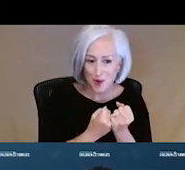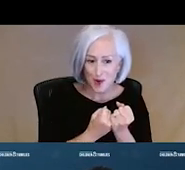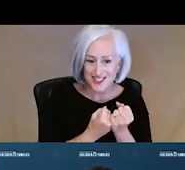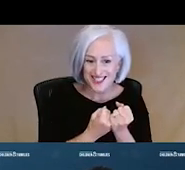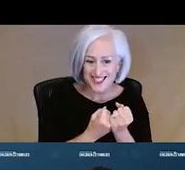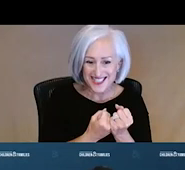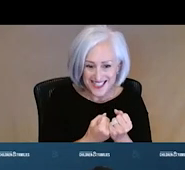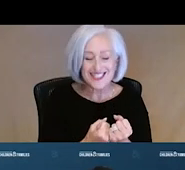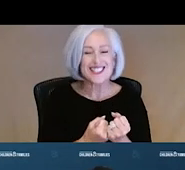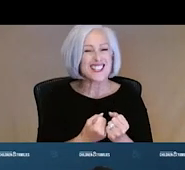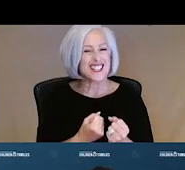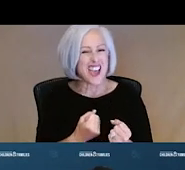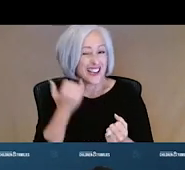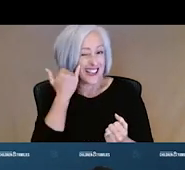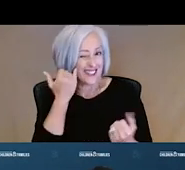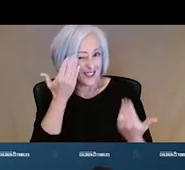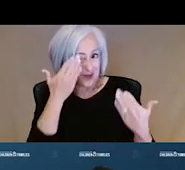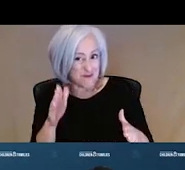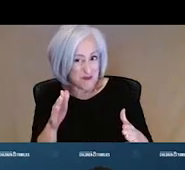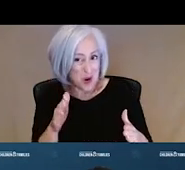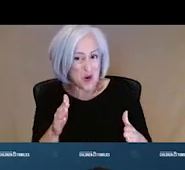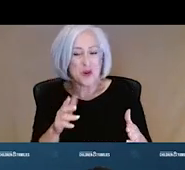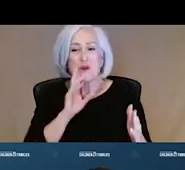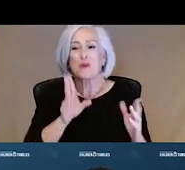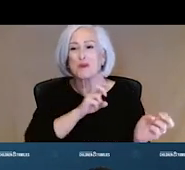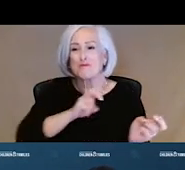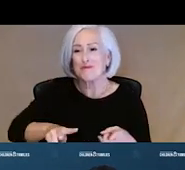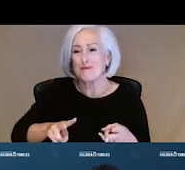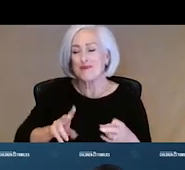going to pop it in one more time. All right.